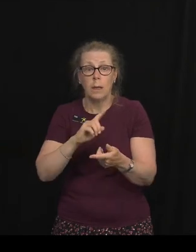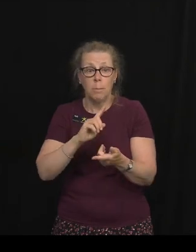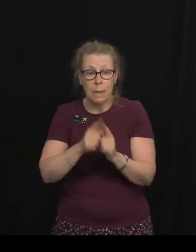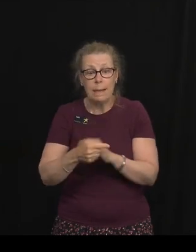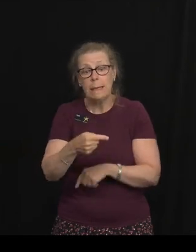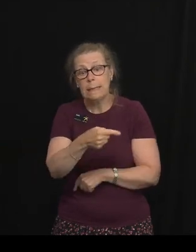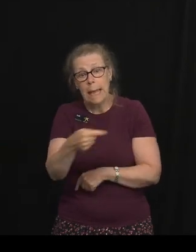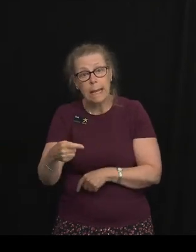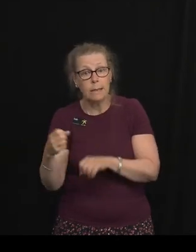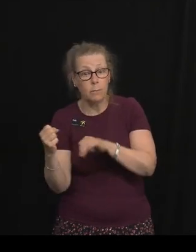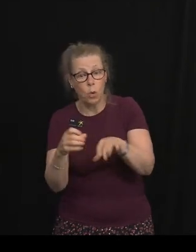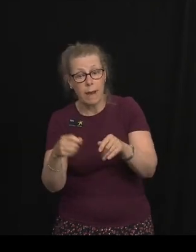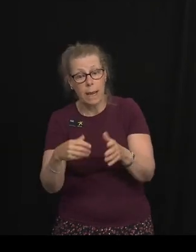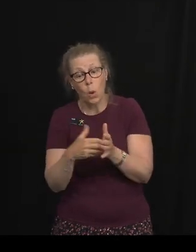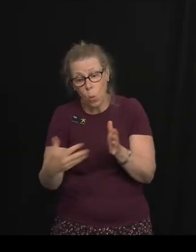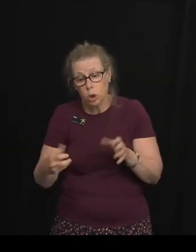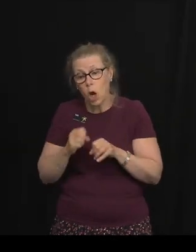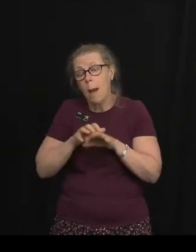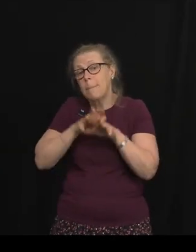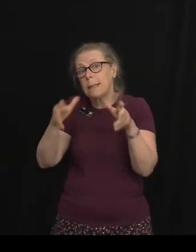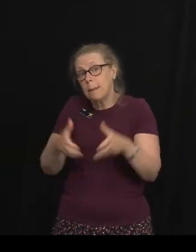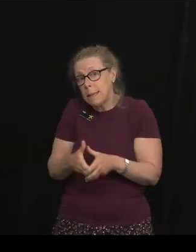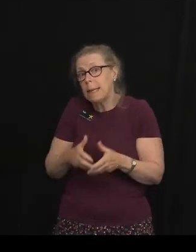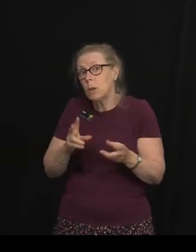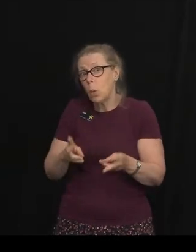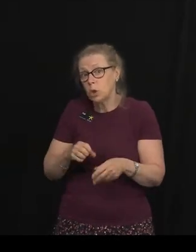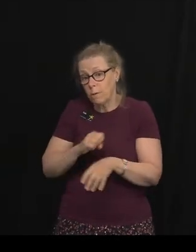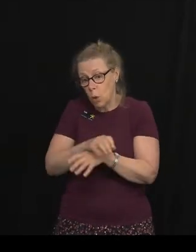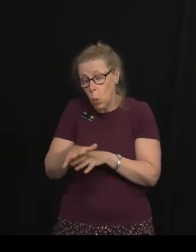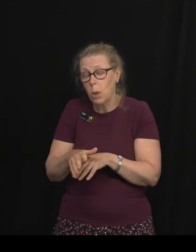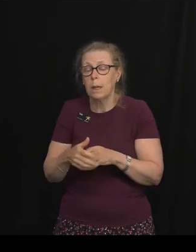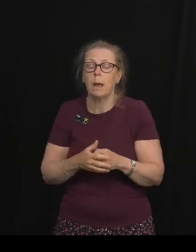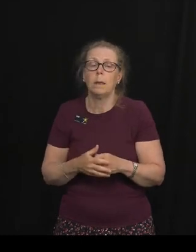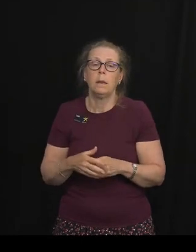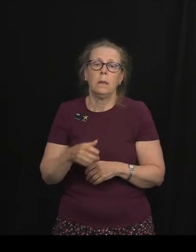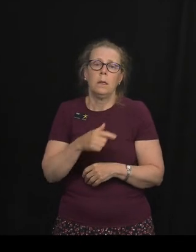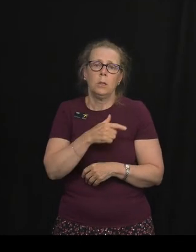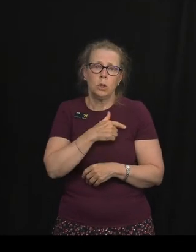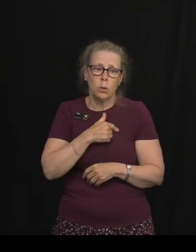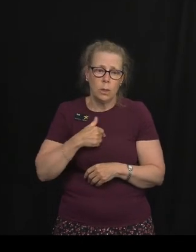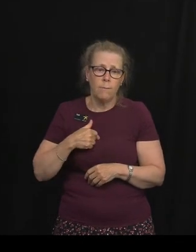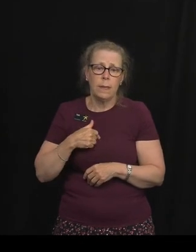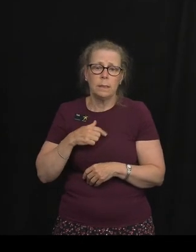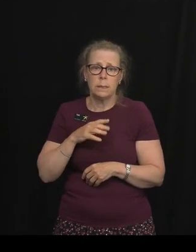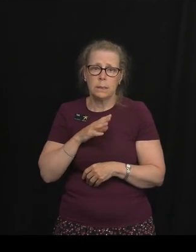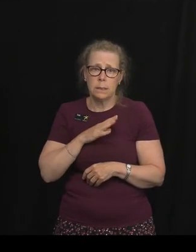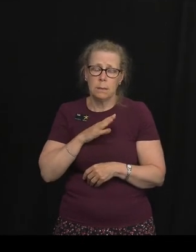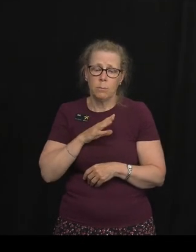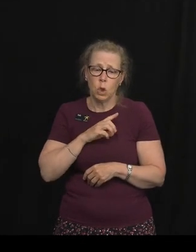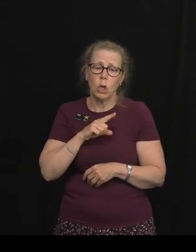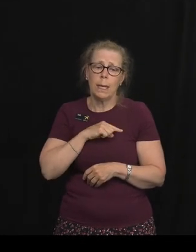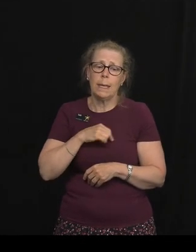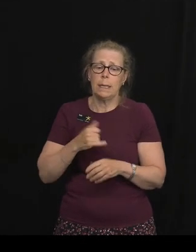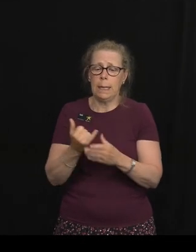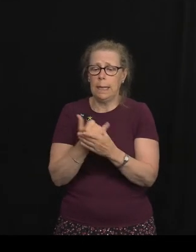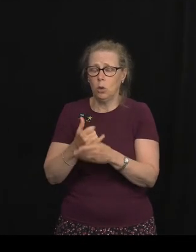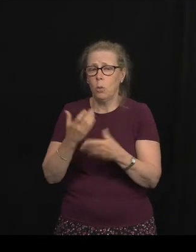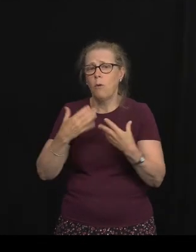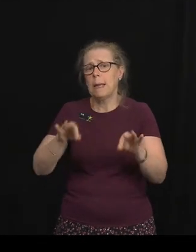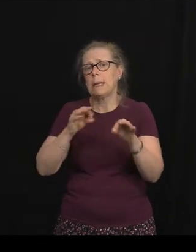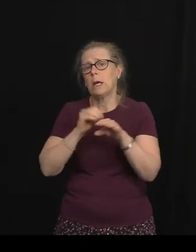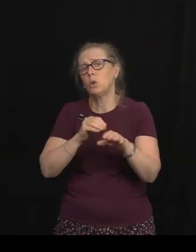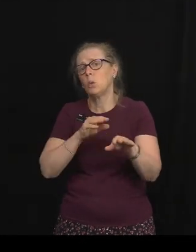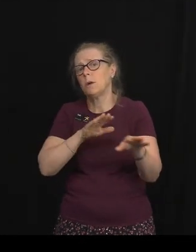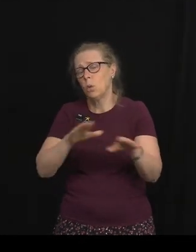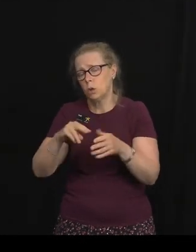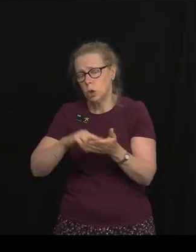So mobilizing funds and resources within the public health system has really affected a lot ongoing,